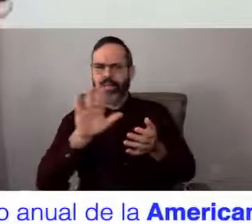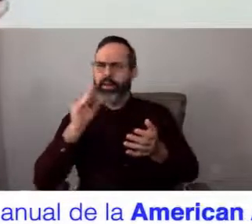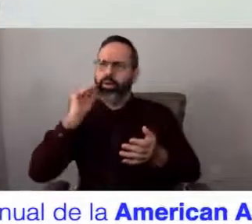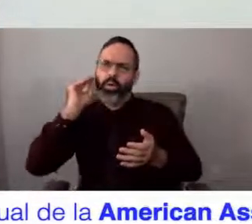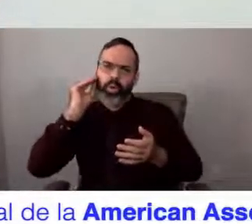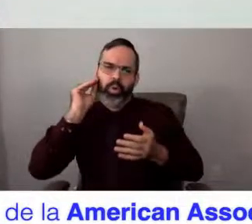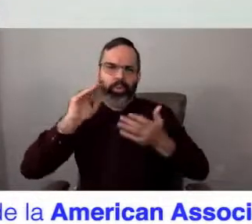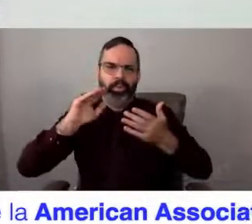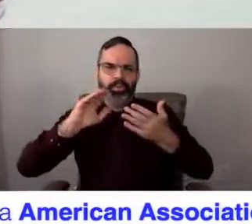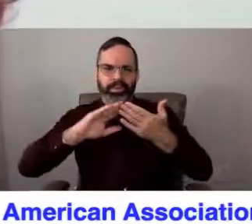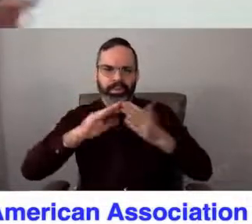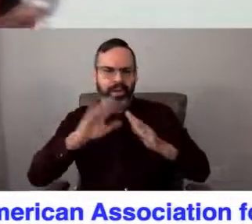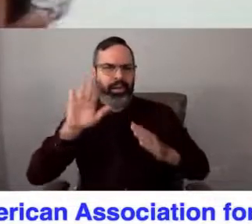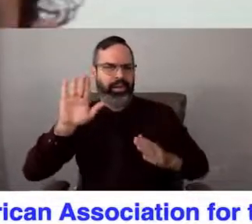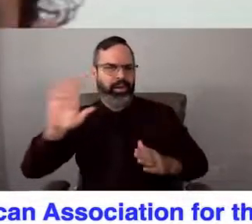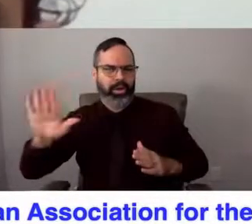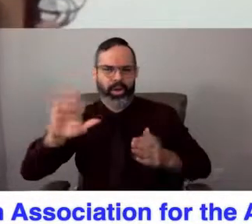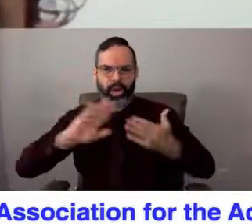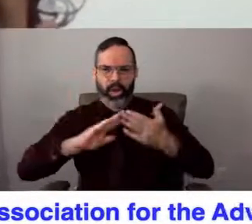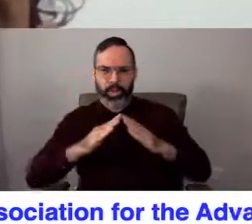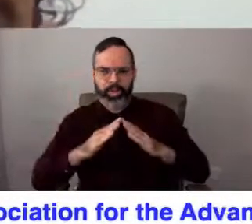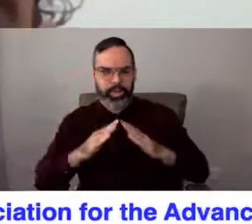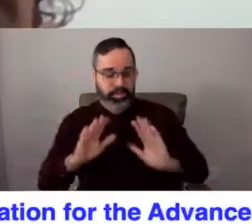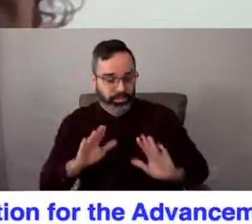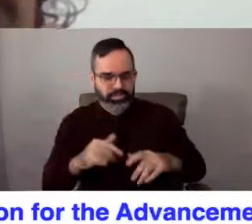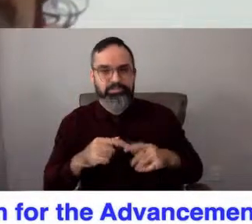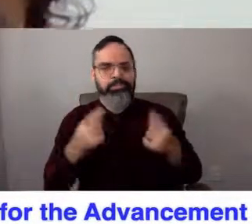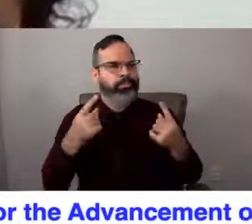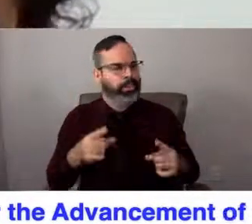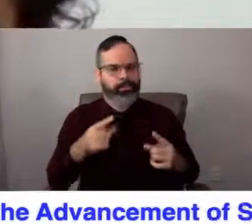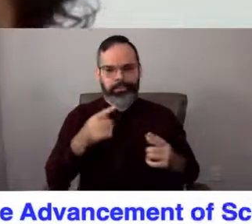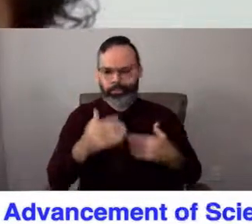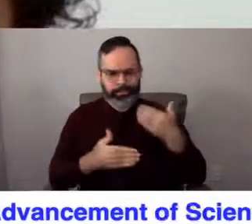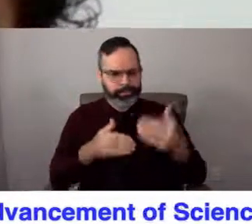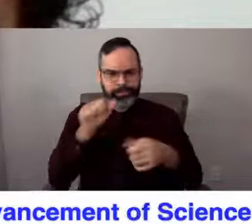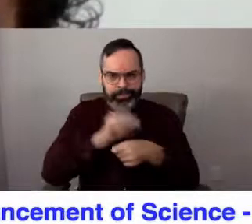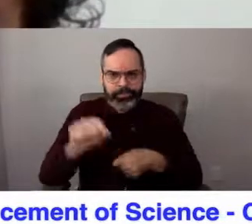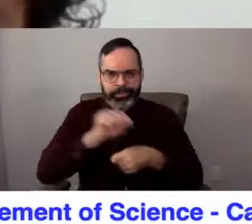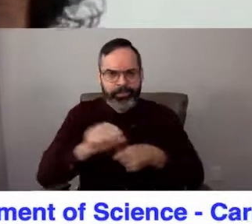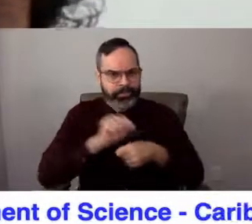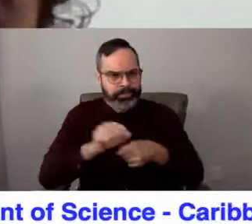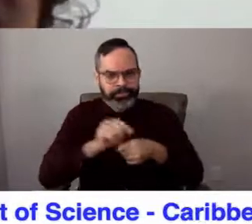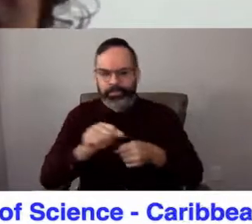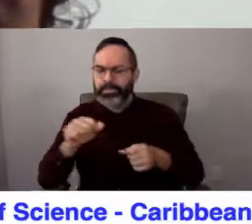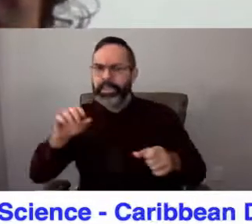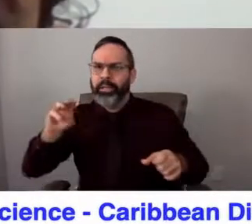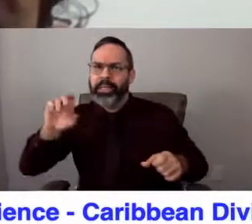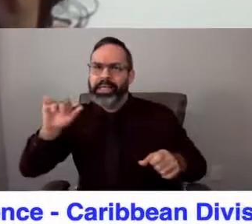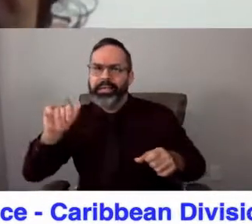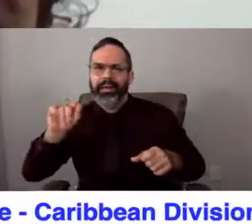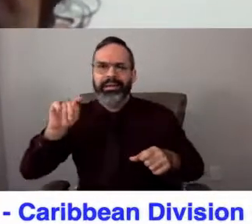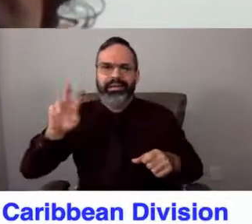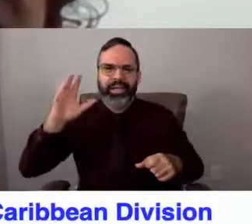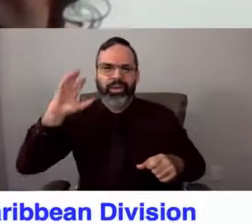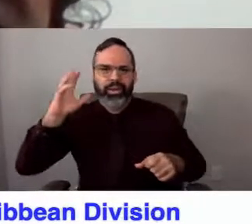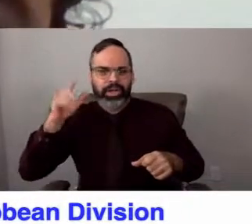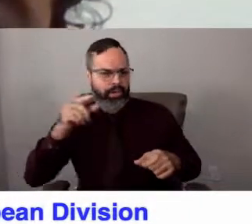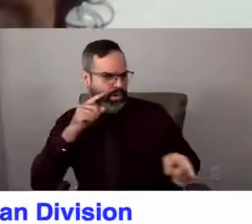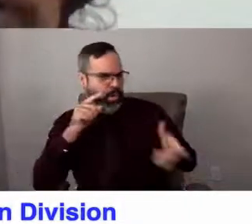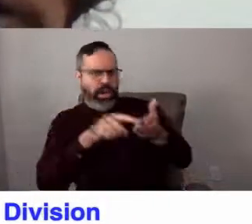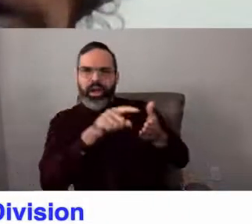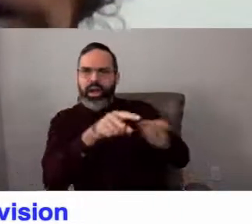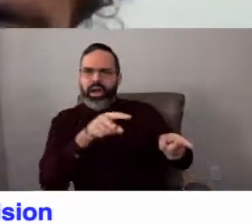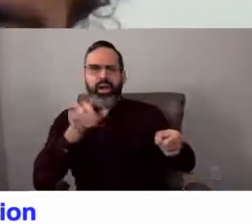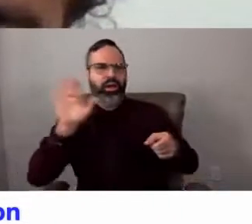community. But later on, that caught on, and the media caught on to what Fabiola was doing in Villalba, and